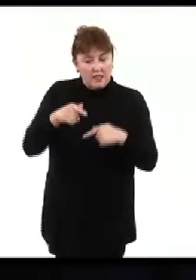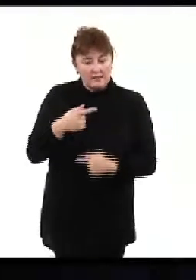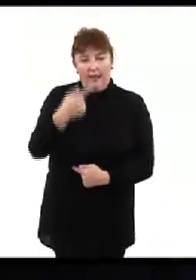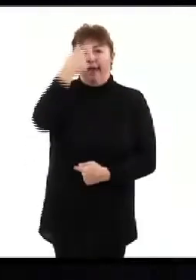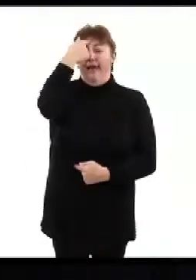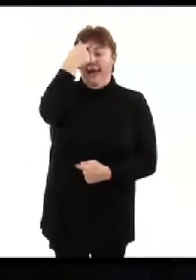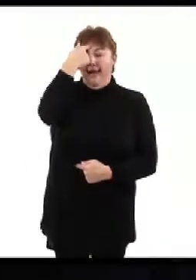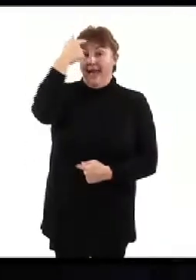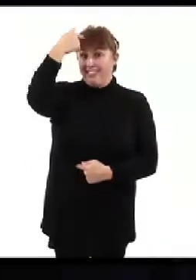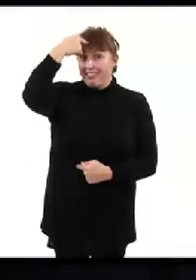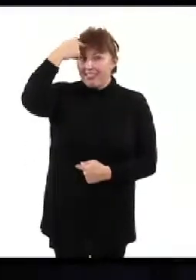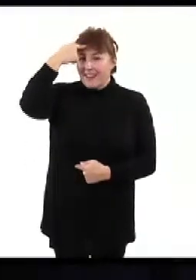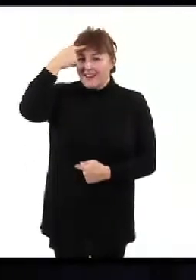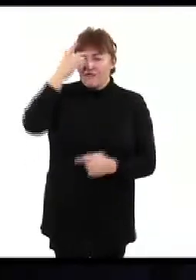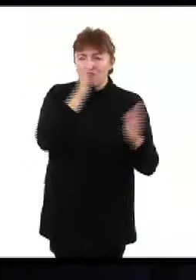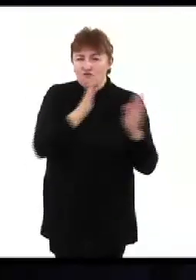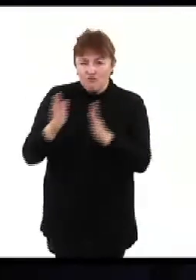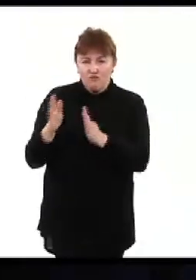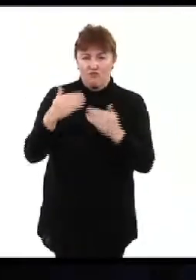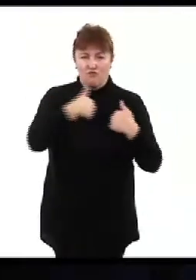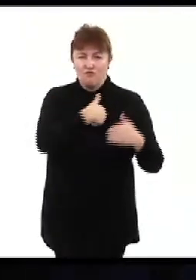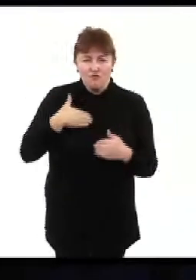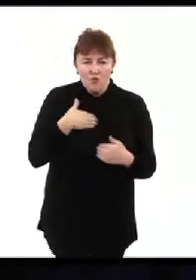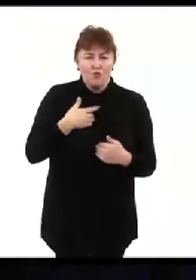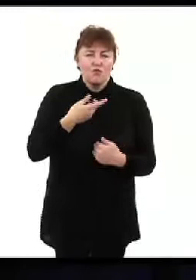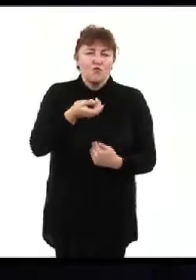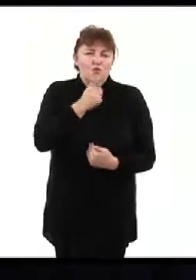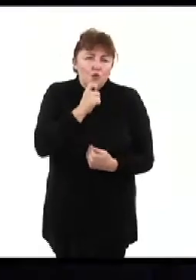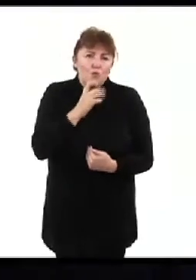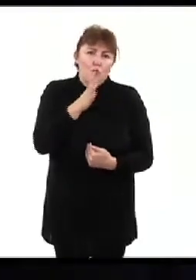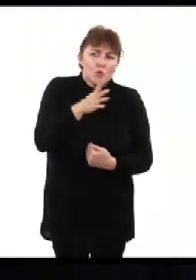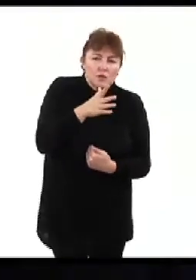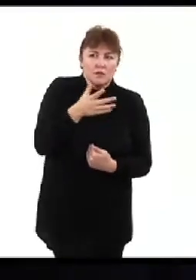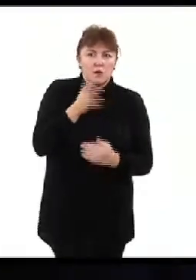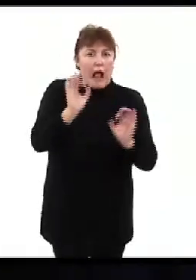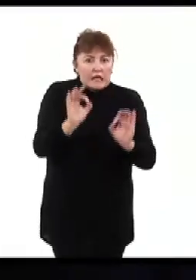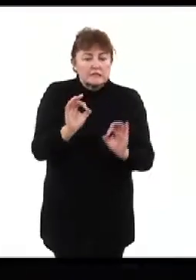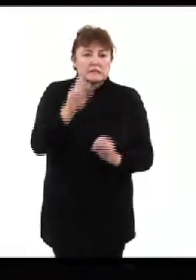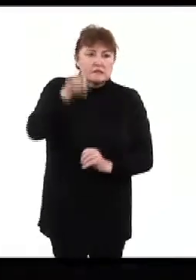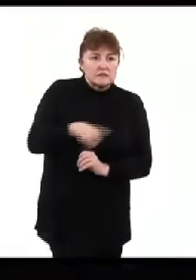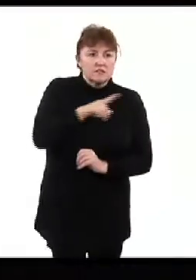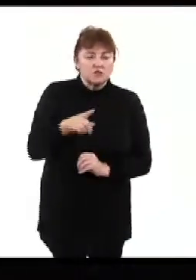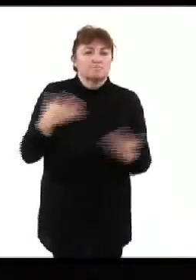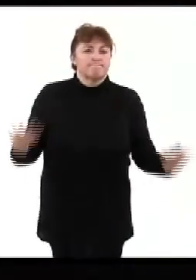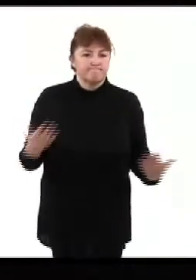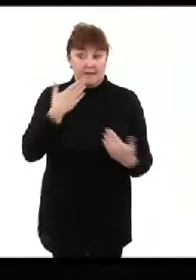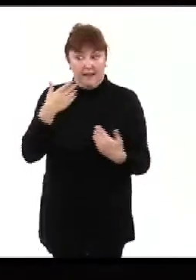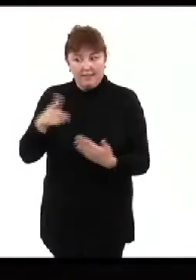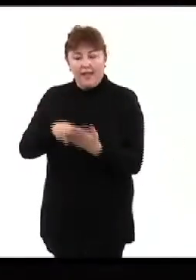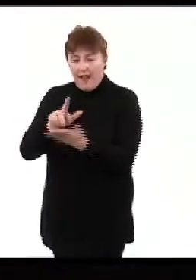for language and why brain organization is the way it is, or why not. And what I'm going to do, I'd like